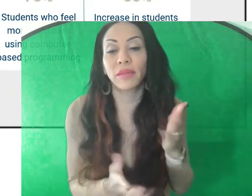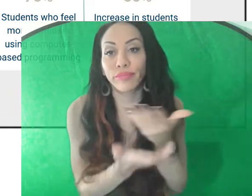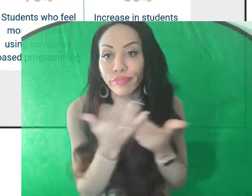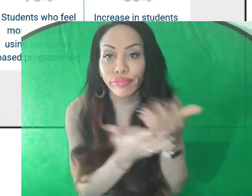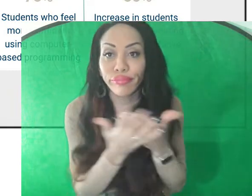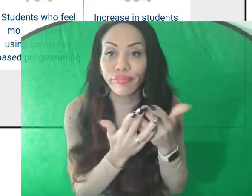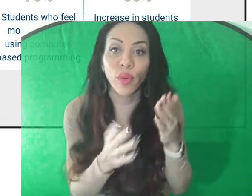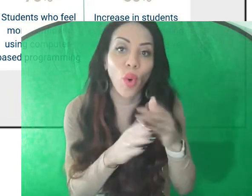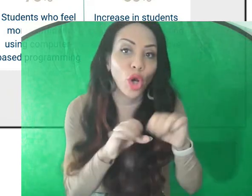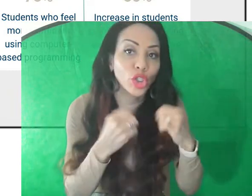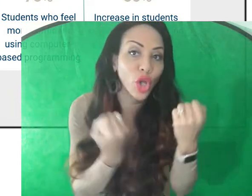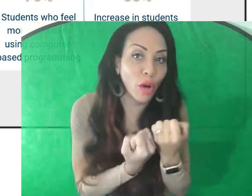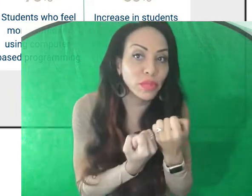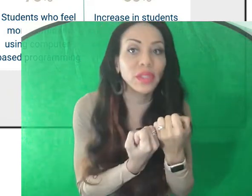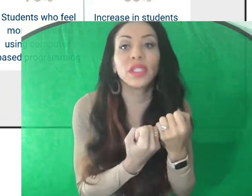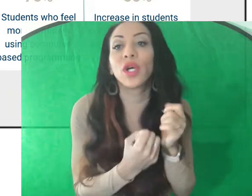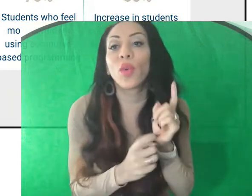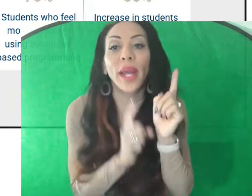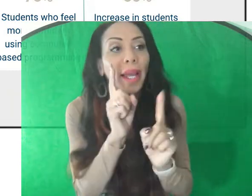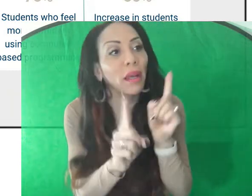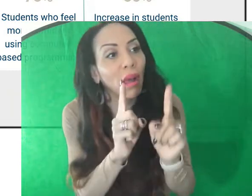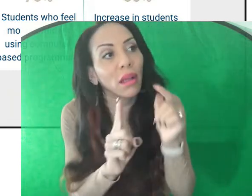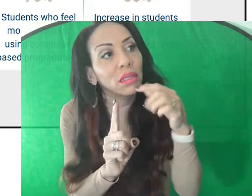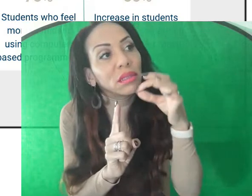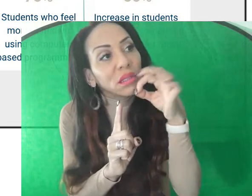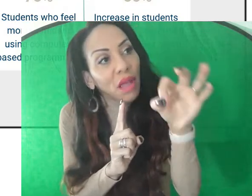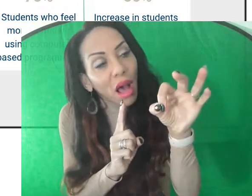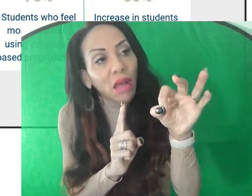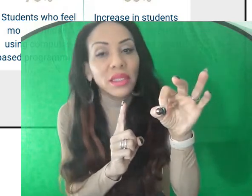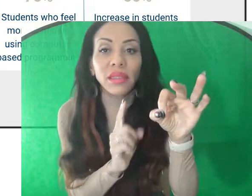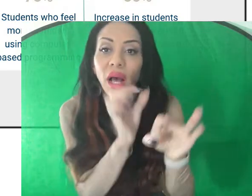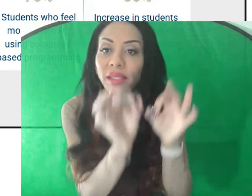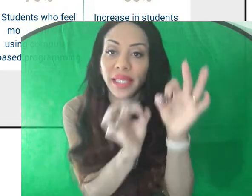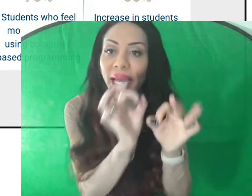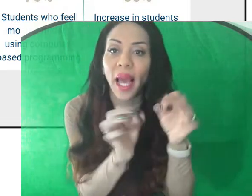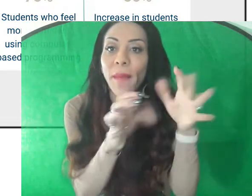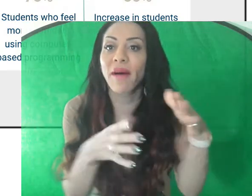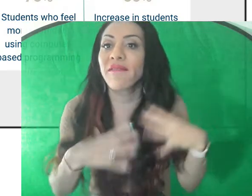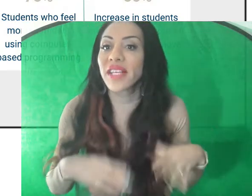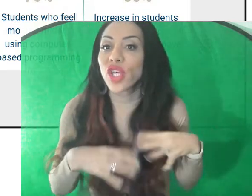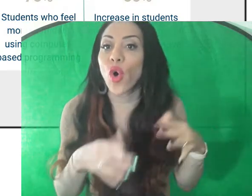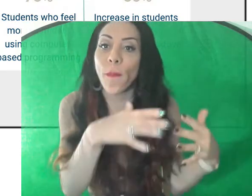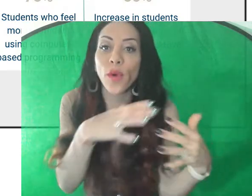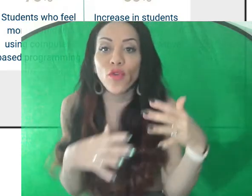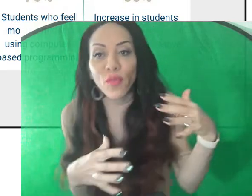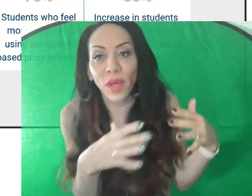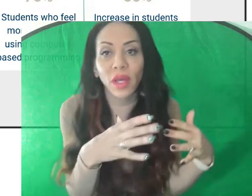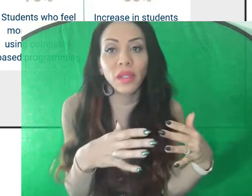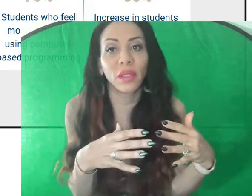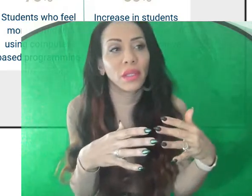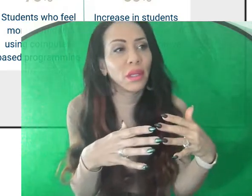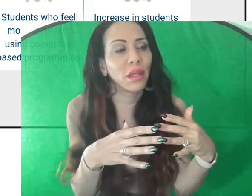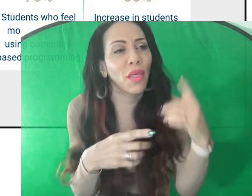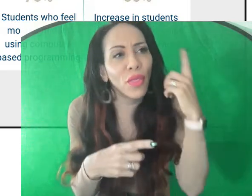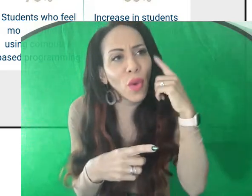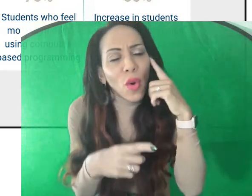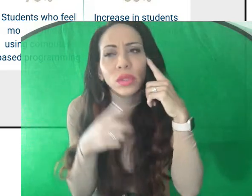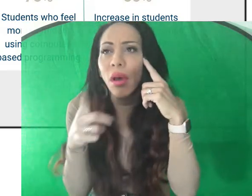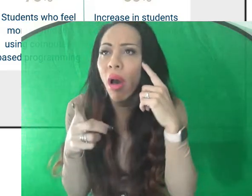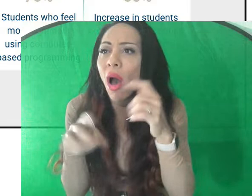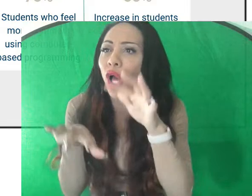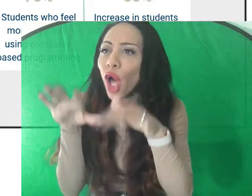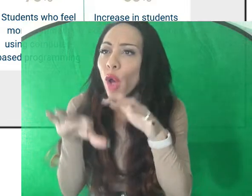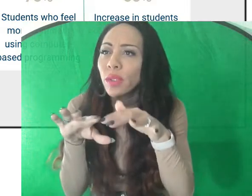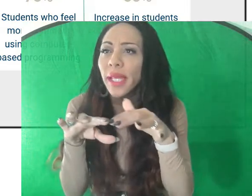started asking some questions and talking about physical computing and movement, and got really excited about some of the crossovers that we saw. So